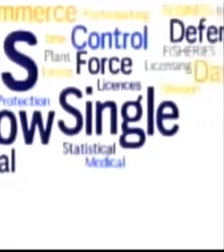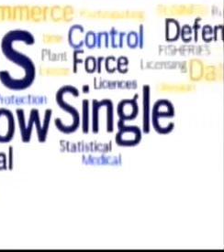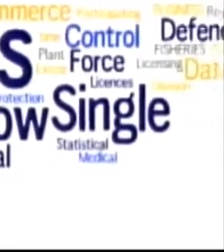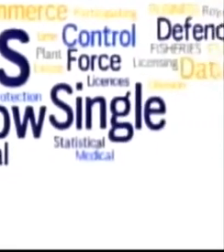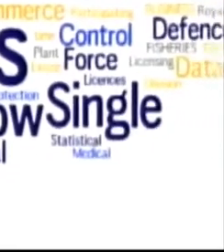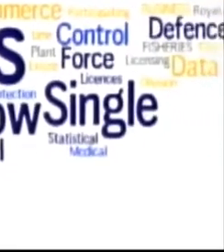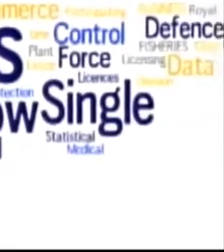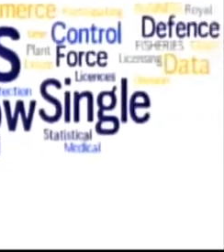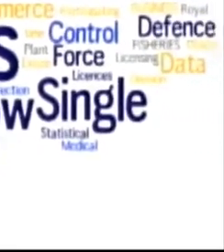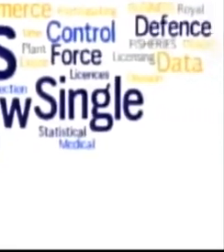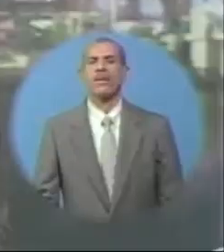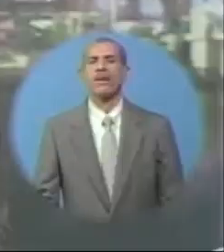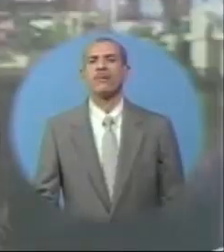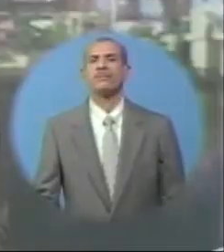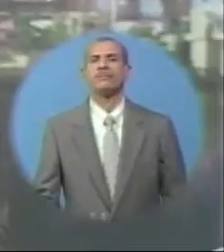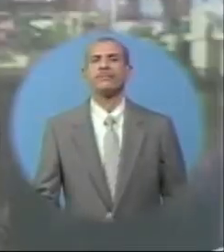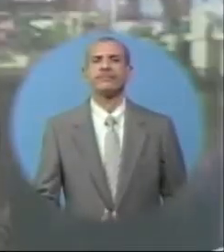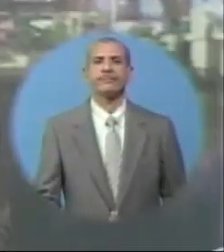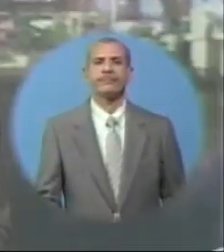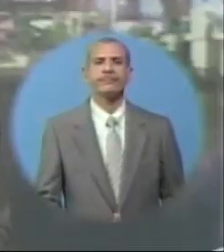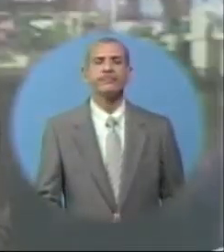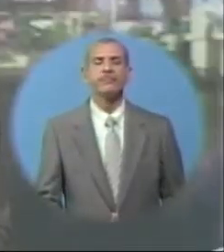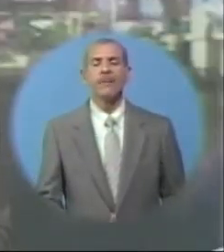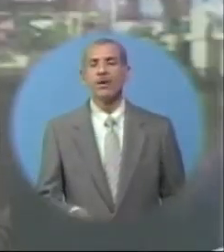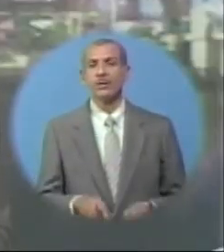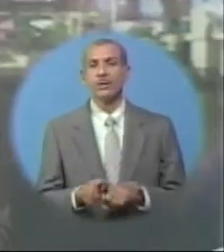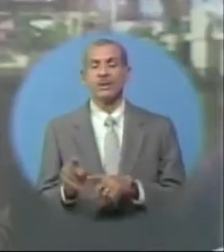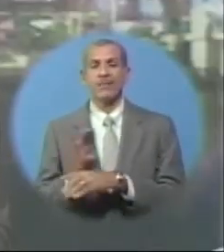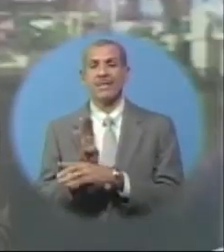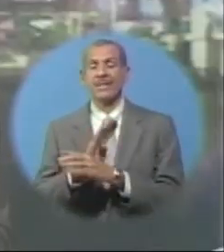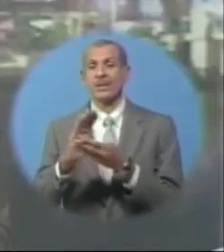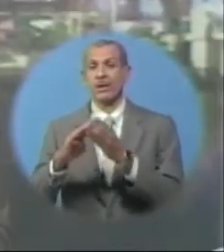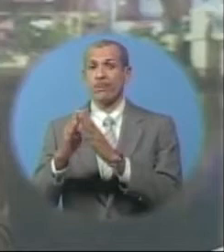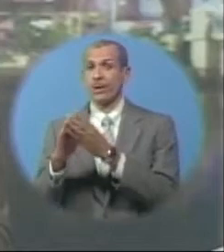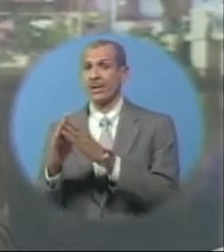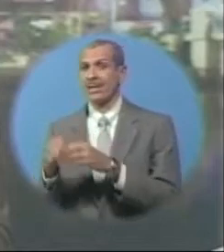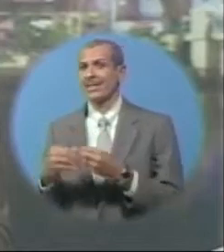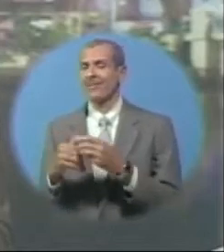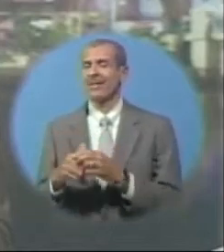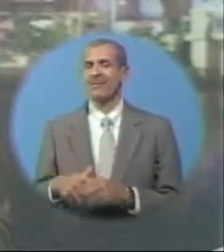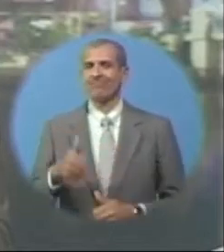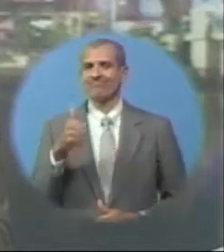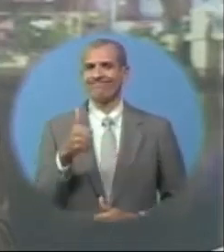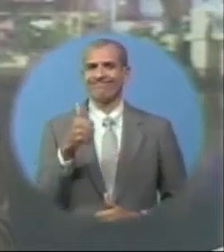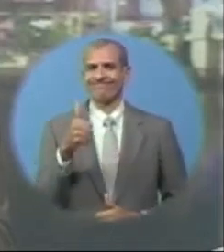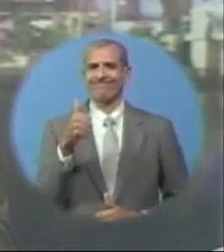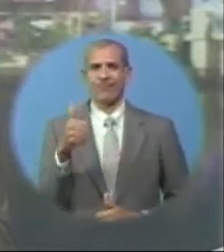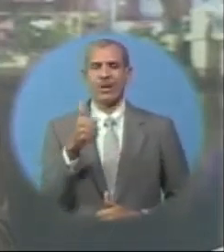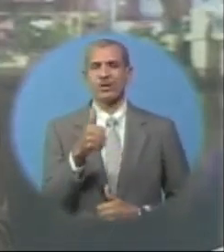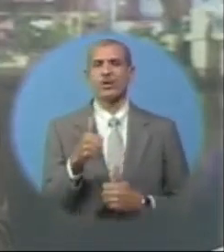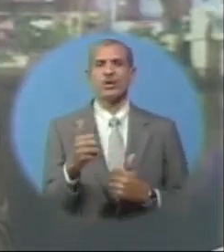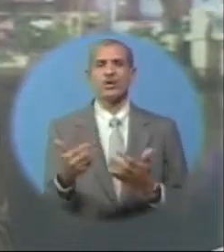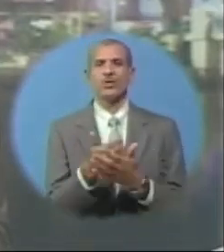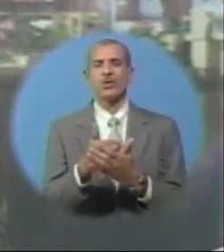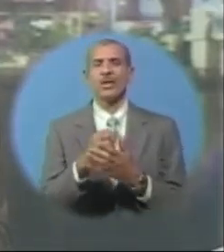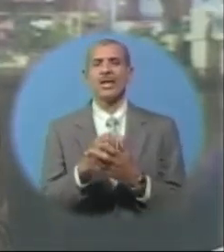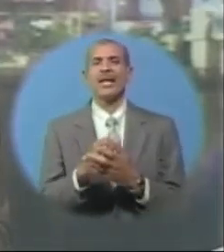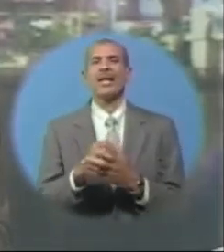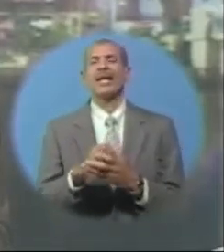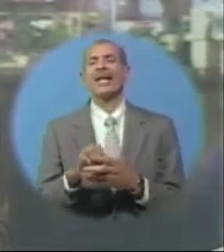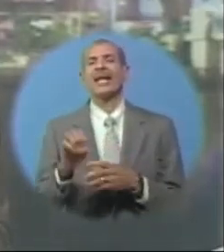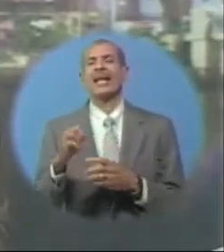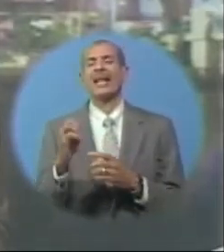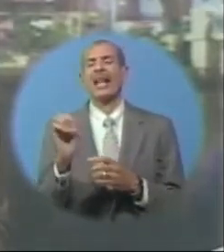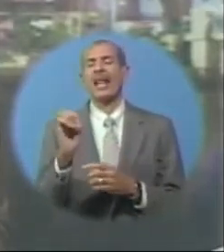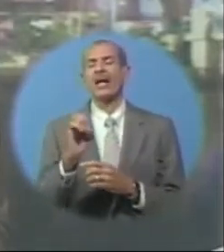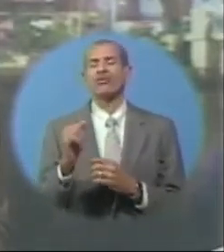Broom, CBC News. Meanwhile, the business community has given the thumbs up to the new electronic single window.